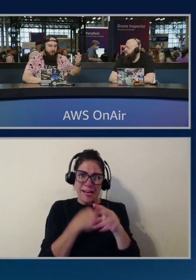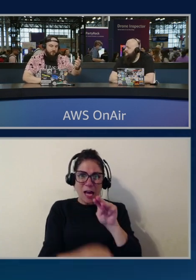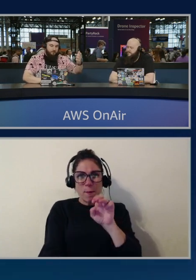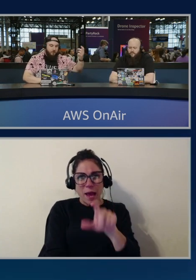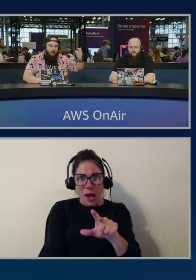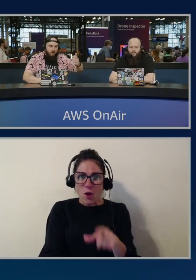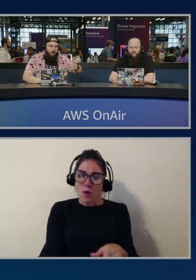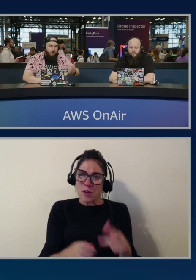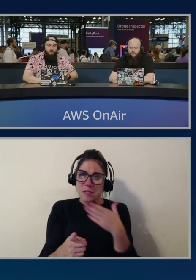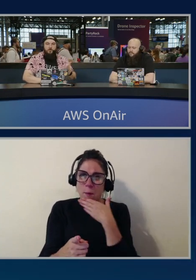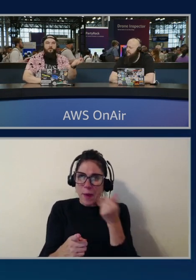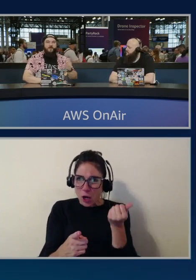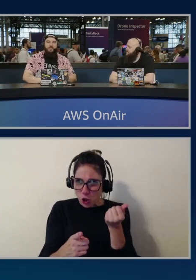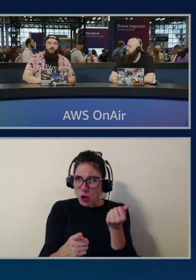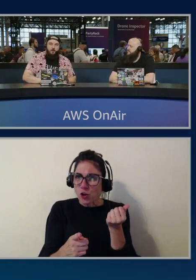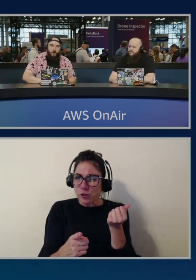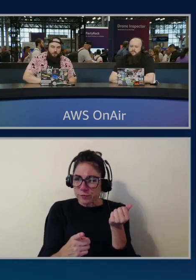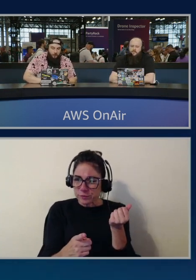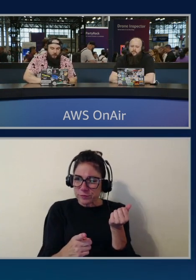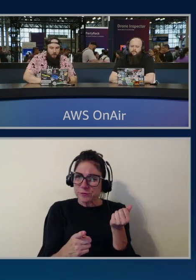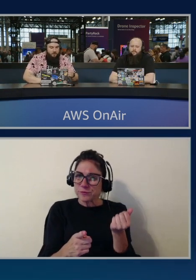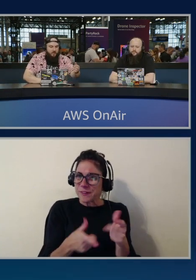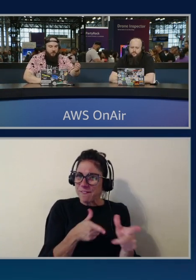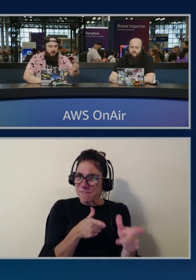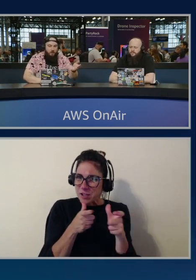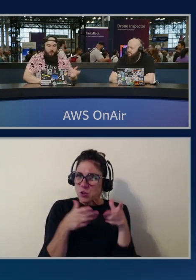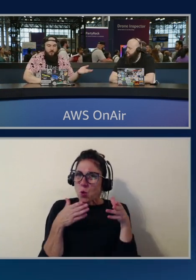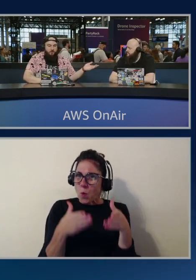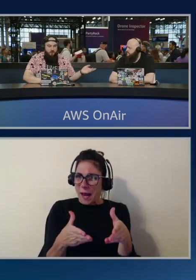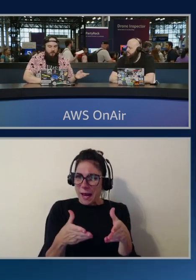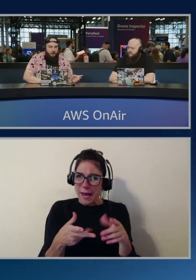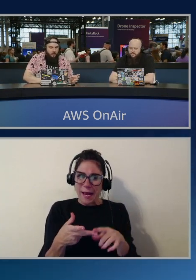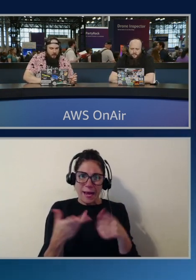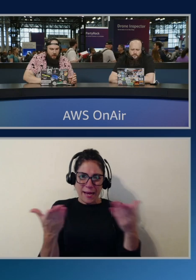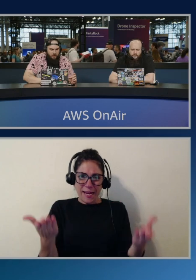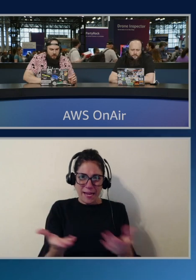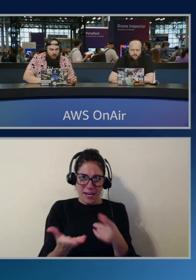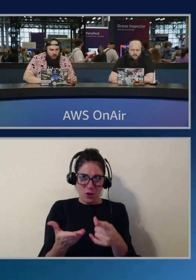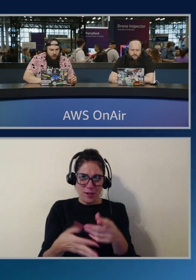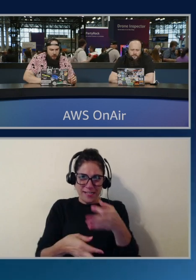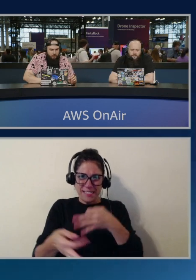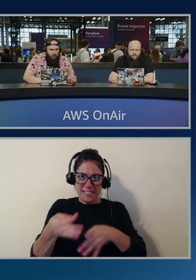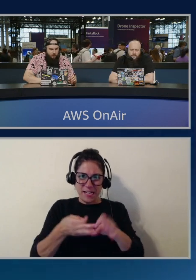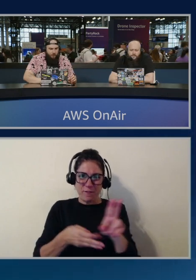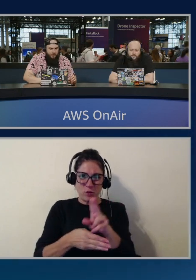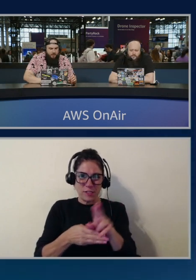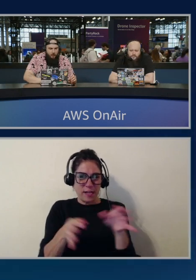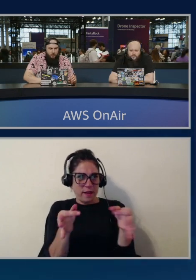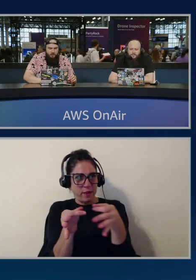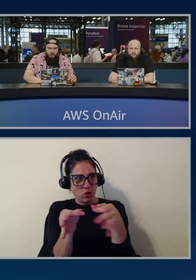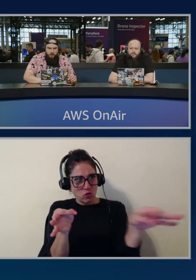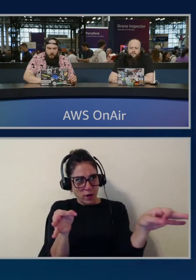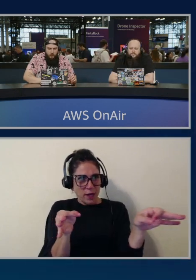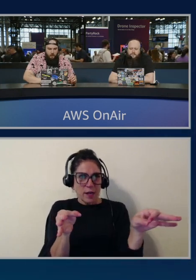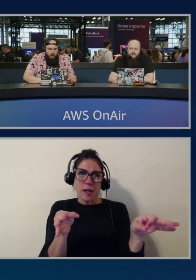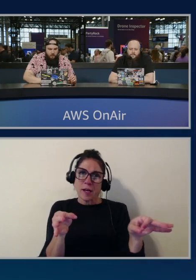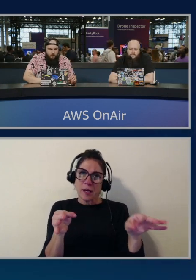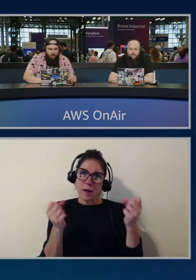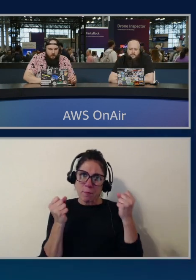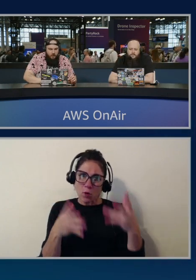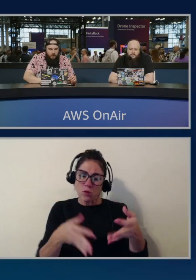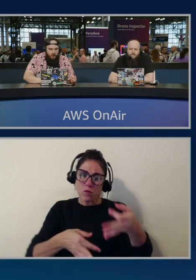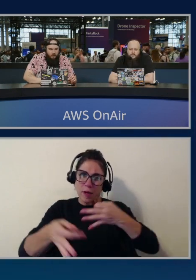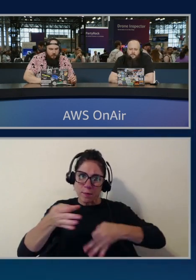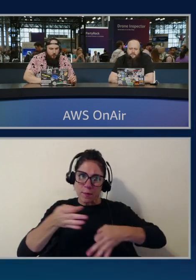better, faster way of doing it. The same goes here. Instead of using the string multiple replace calls,